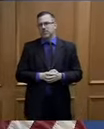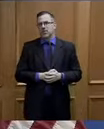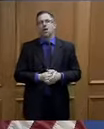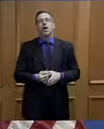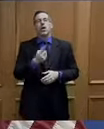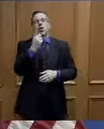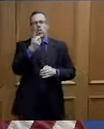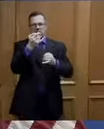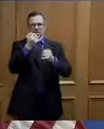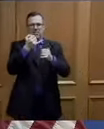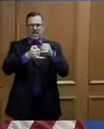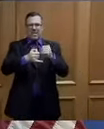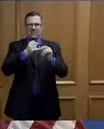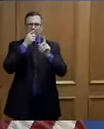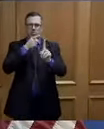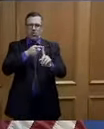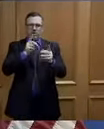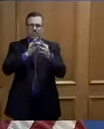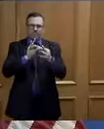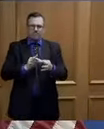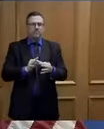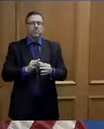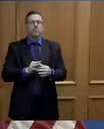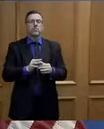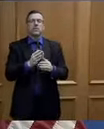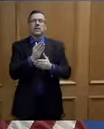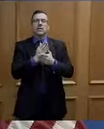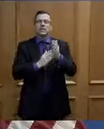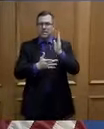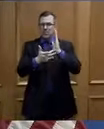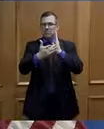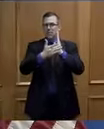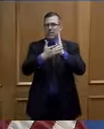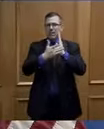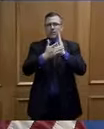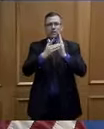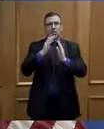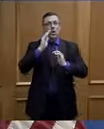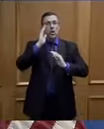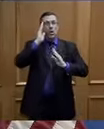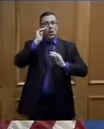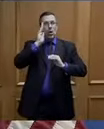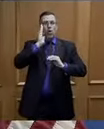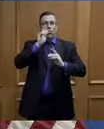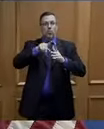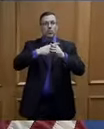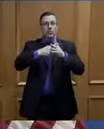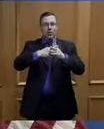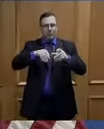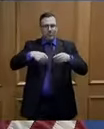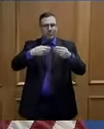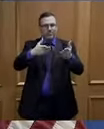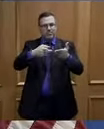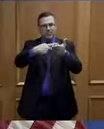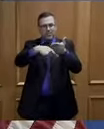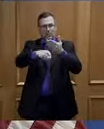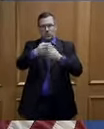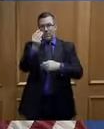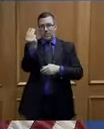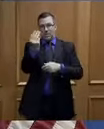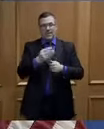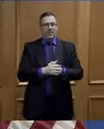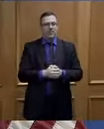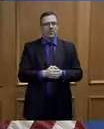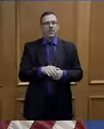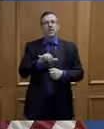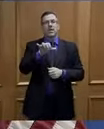point, there is a technology that is due to come online, hopefully as early as next Monday, that has more